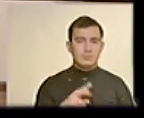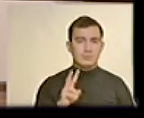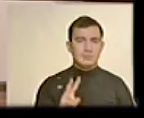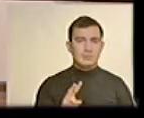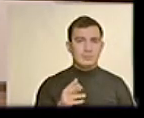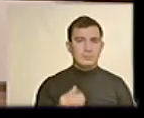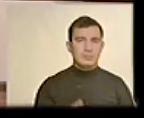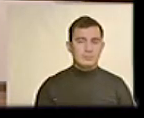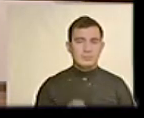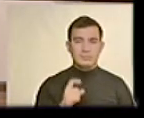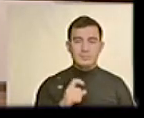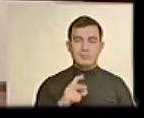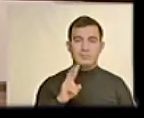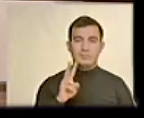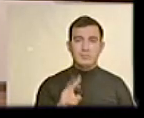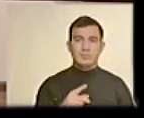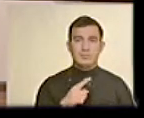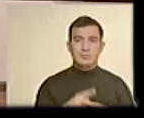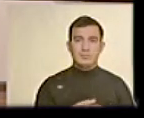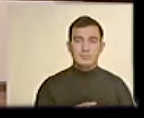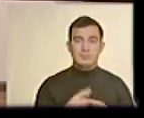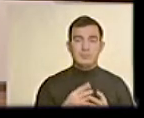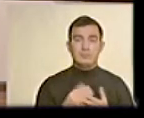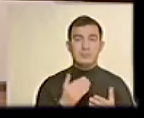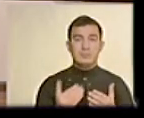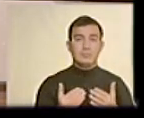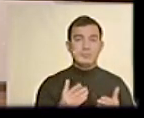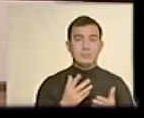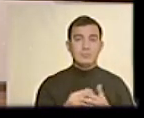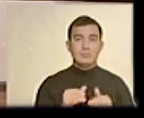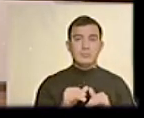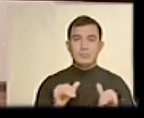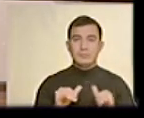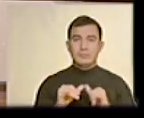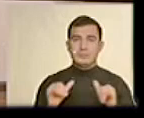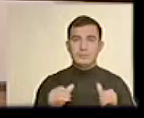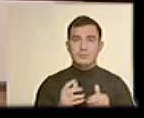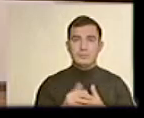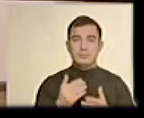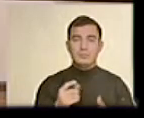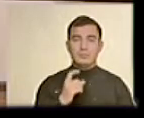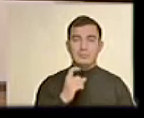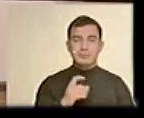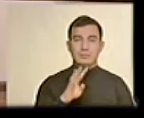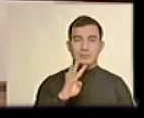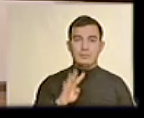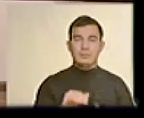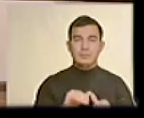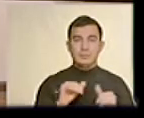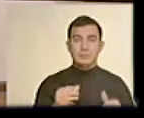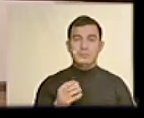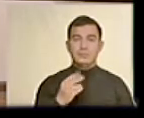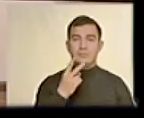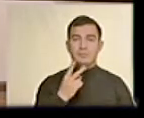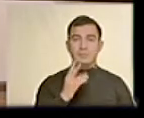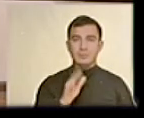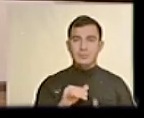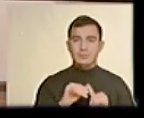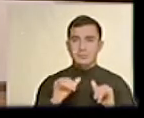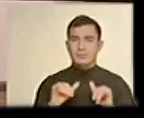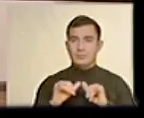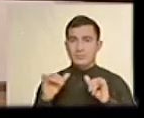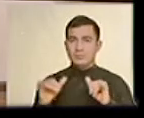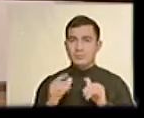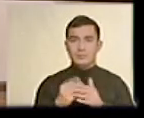x kvadrat plus ikkalovini ko'paytmasini ikkilangani, ya'ni x ni 4 ga va yana 2 ga ko'paytiramiz. Mana o'sha